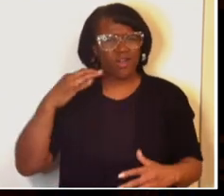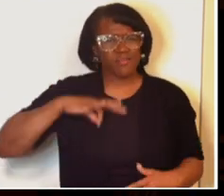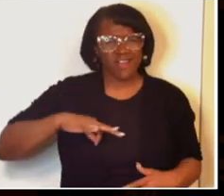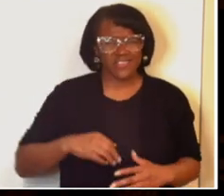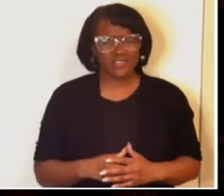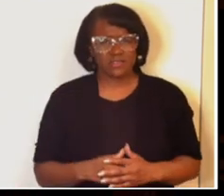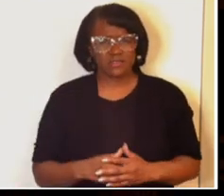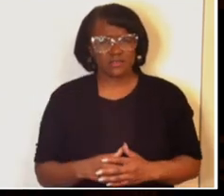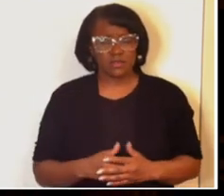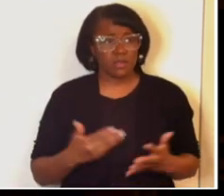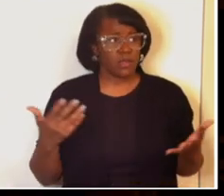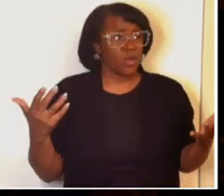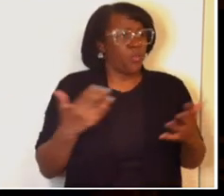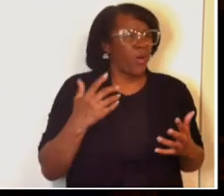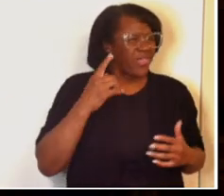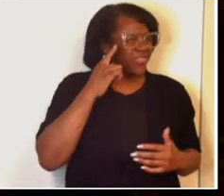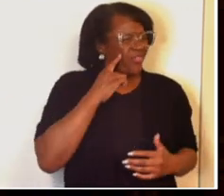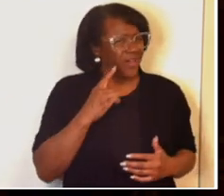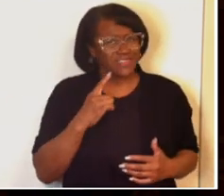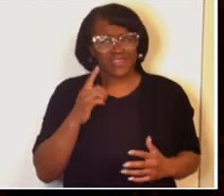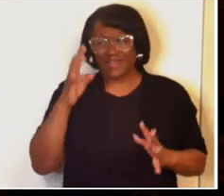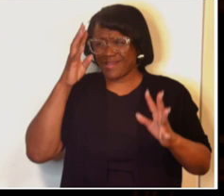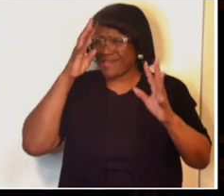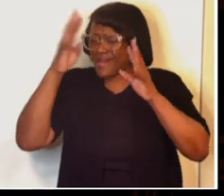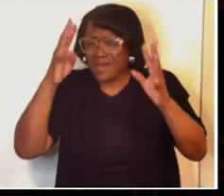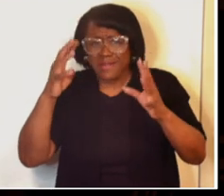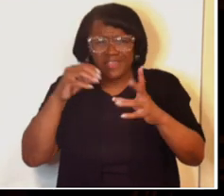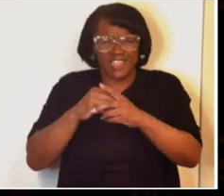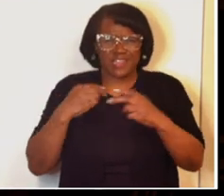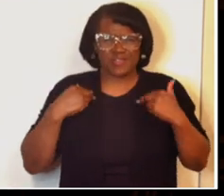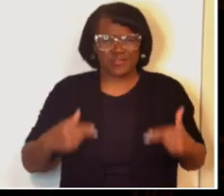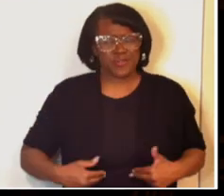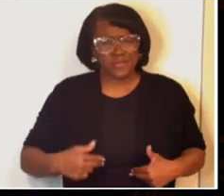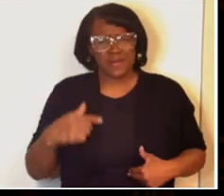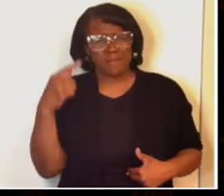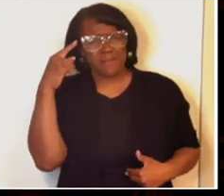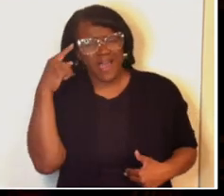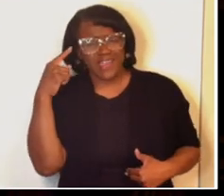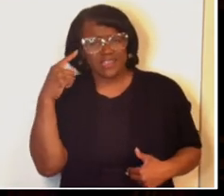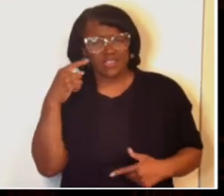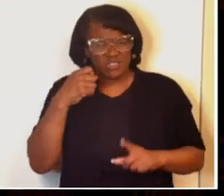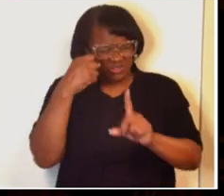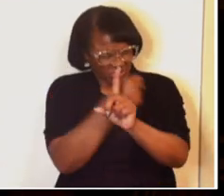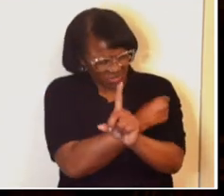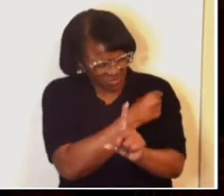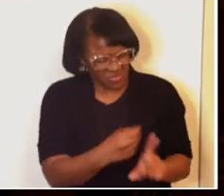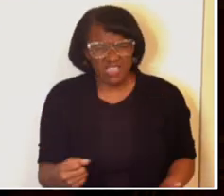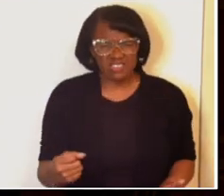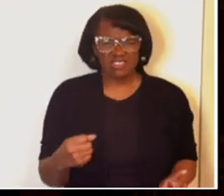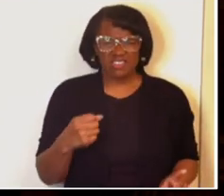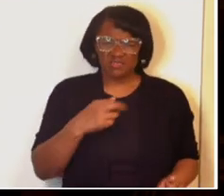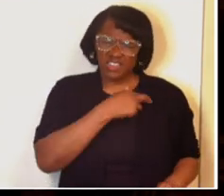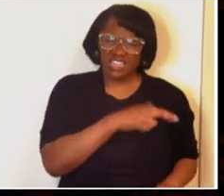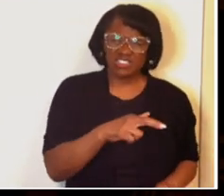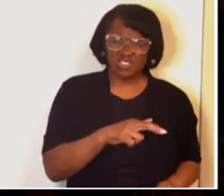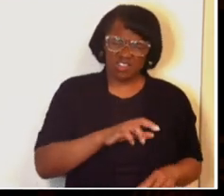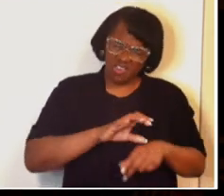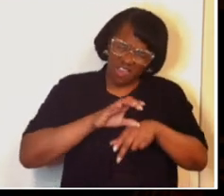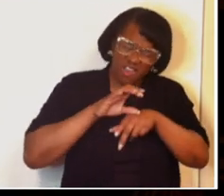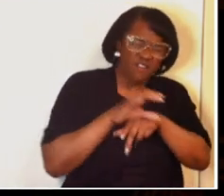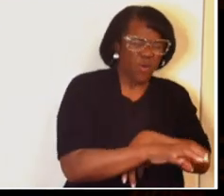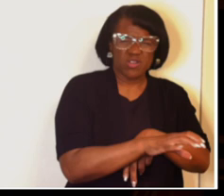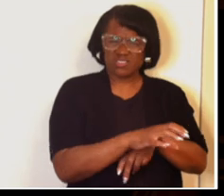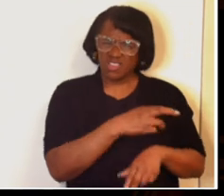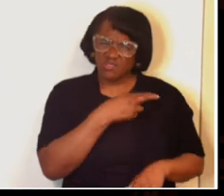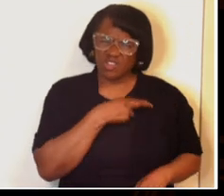conjured in a human mind to beat religion, doctrine, prayers into a